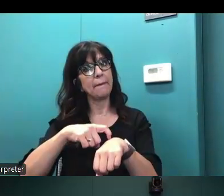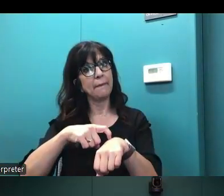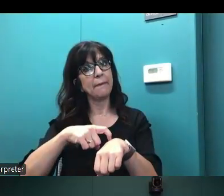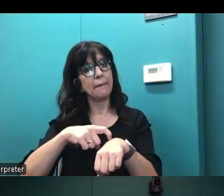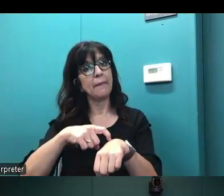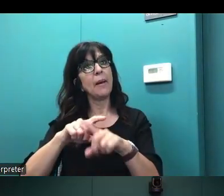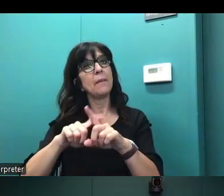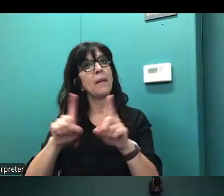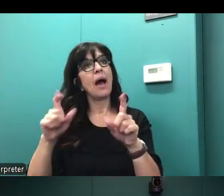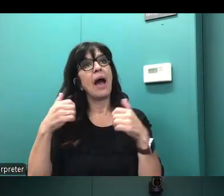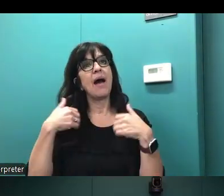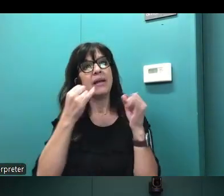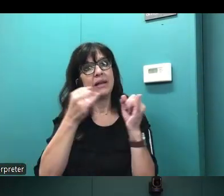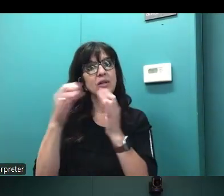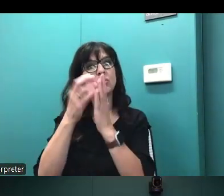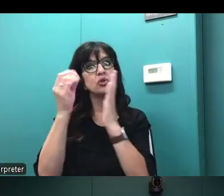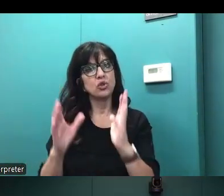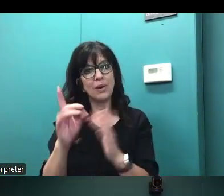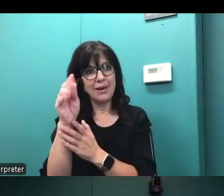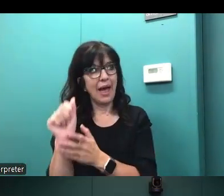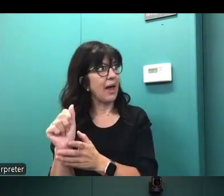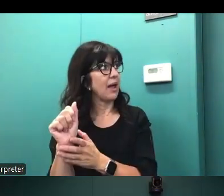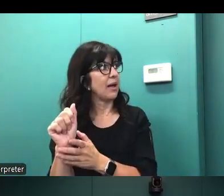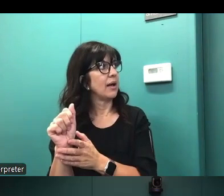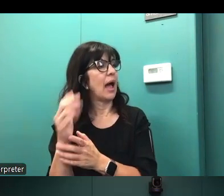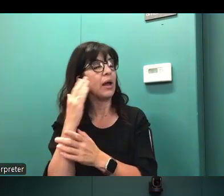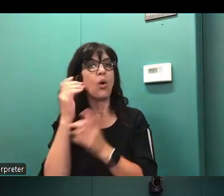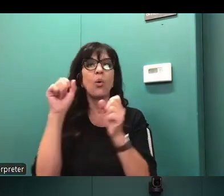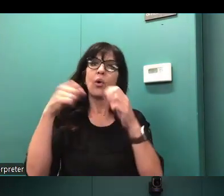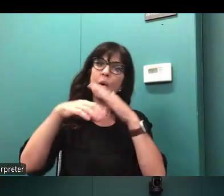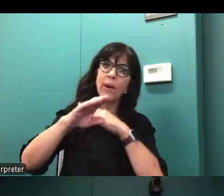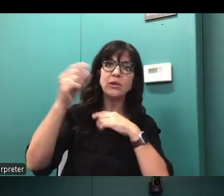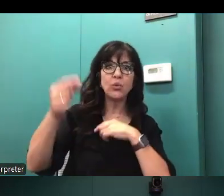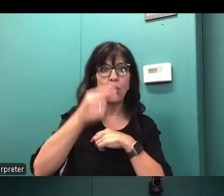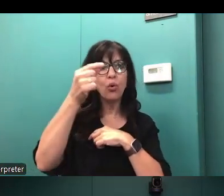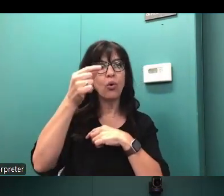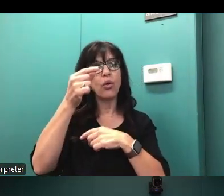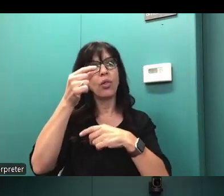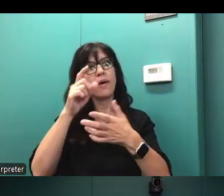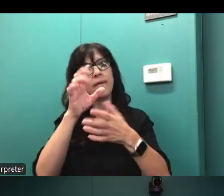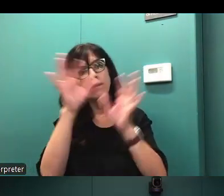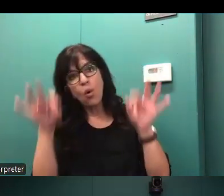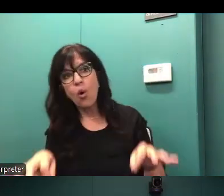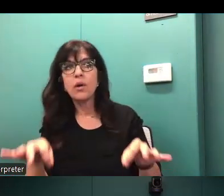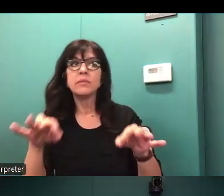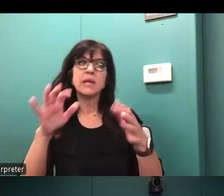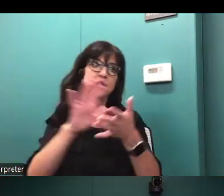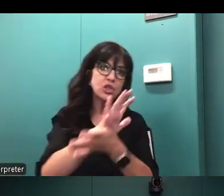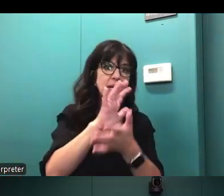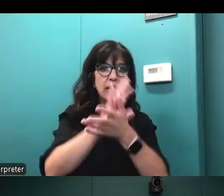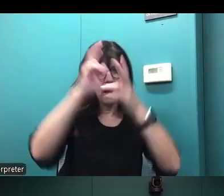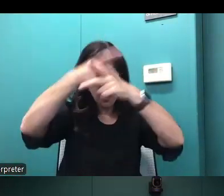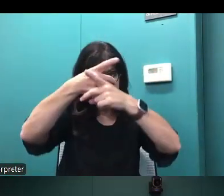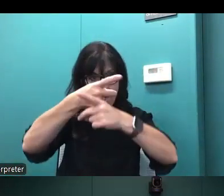more time, but then I have individual student data where I know you can go into Google Forms or Google Sheets and you can like disaggregate